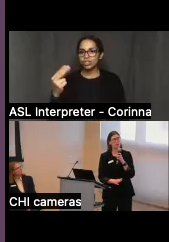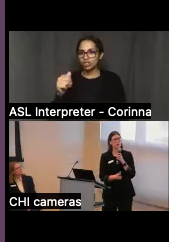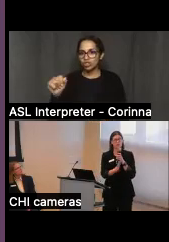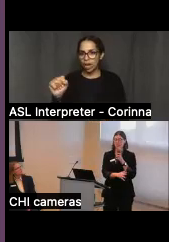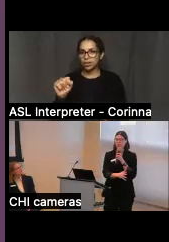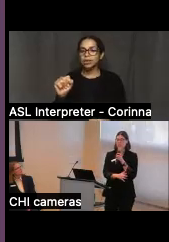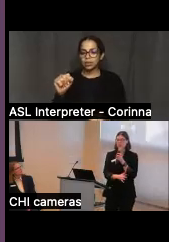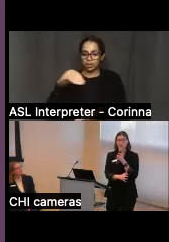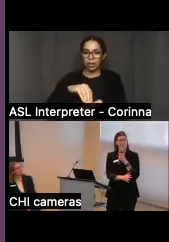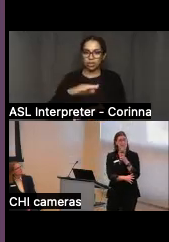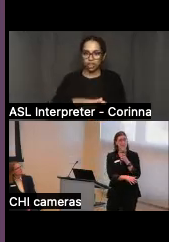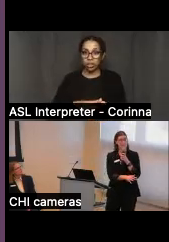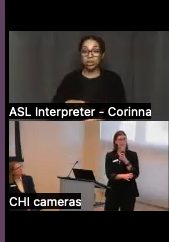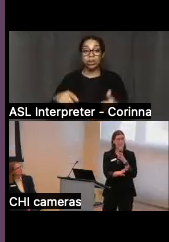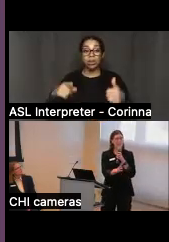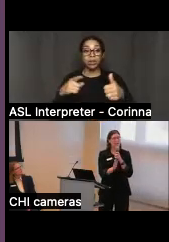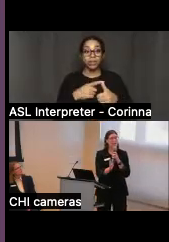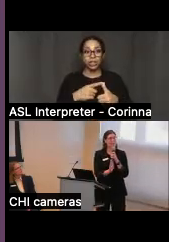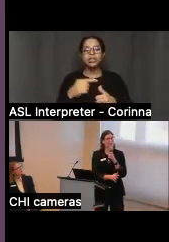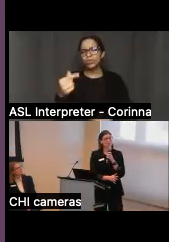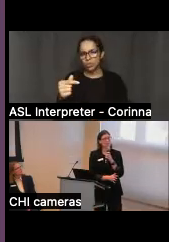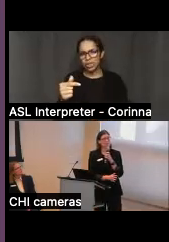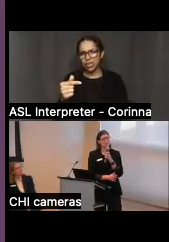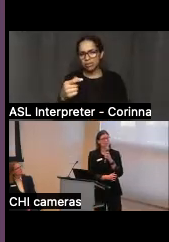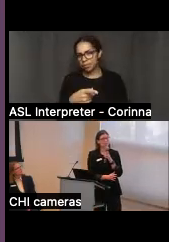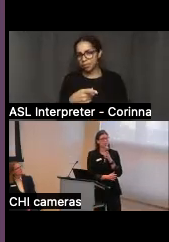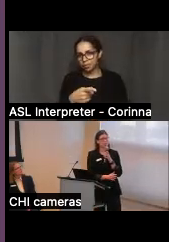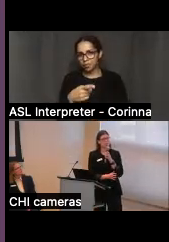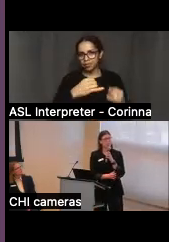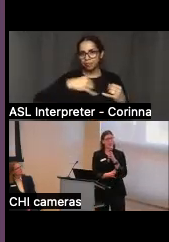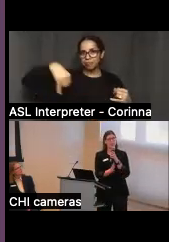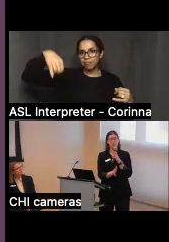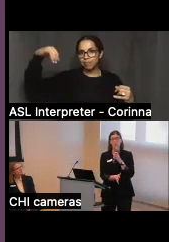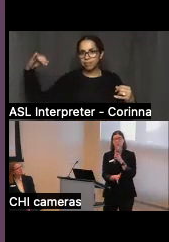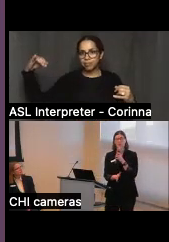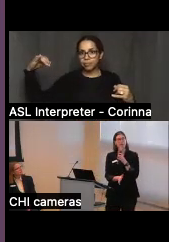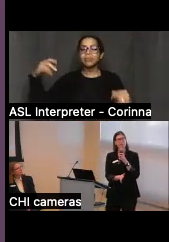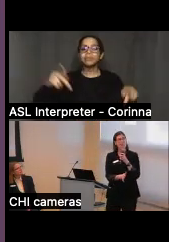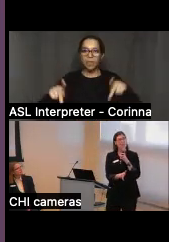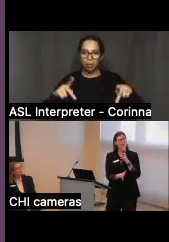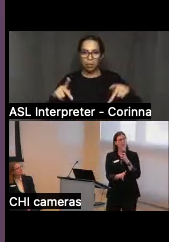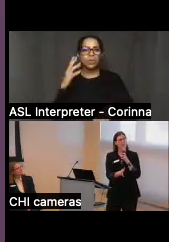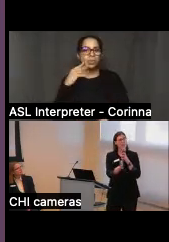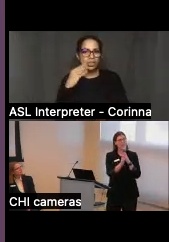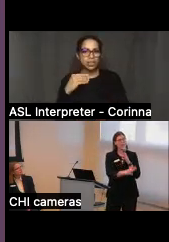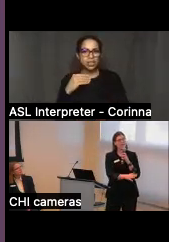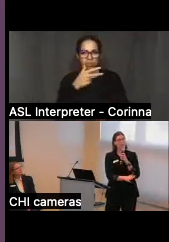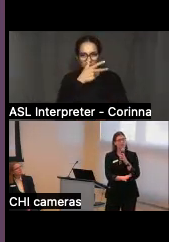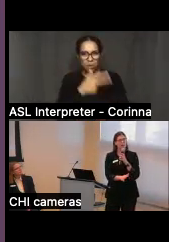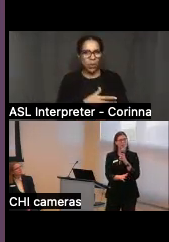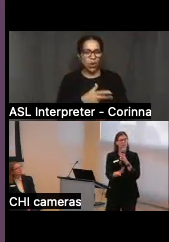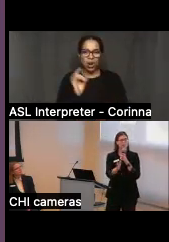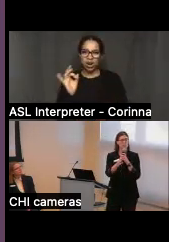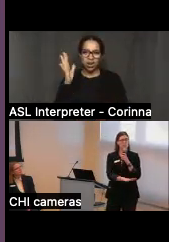first one, which is up here already in green, this describes those who reported that they had poor mental health. And we have